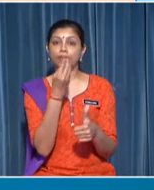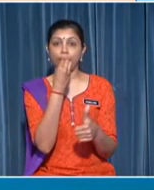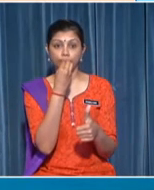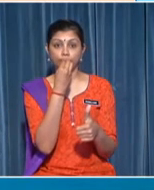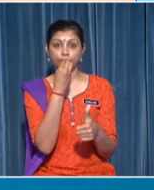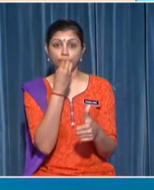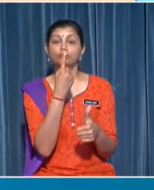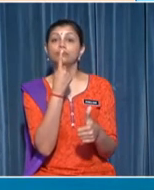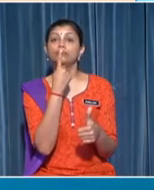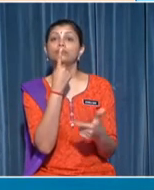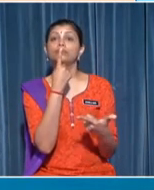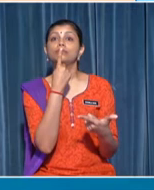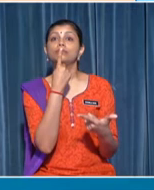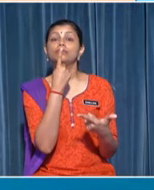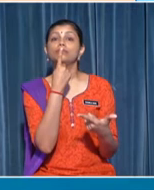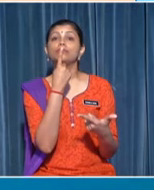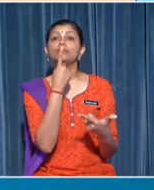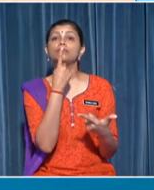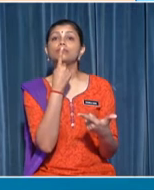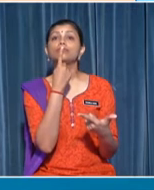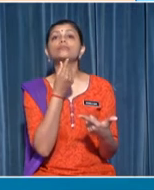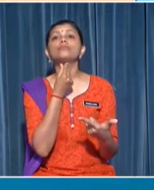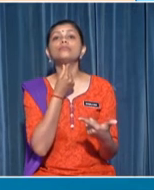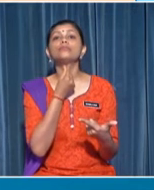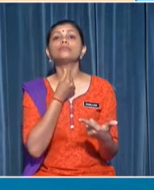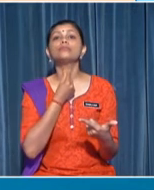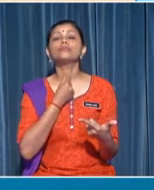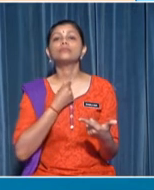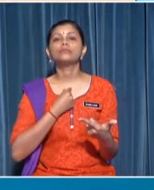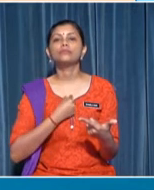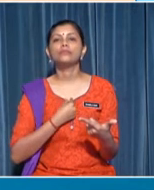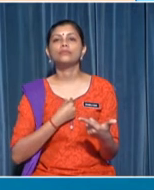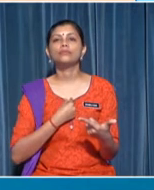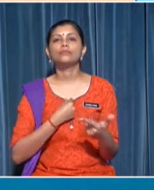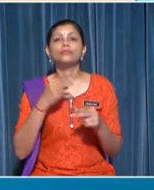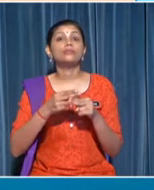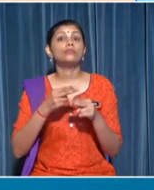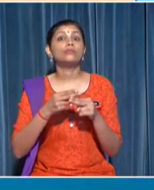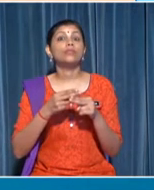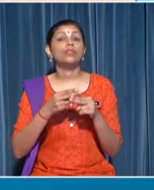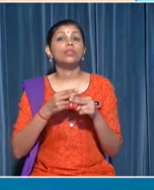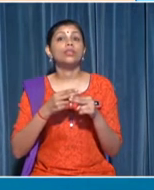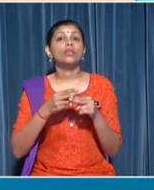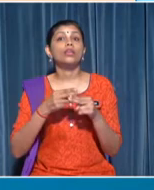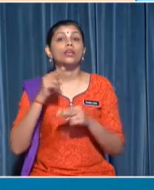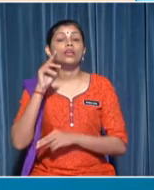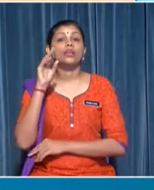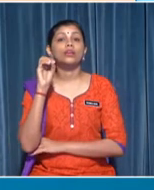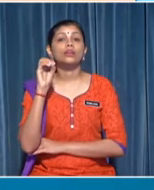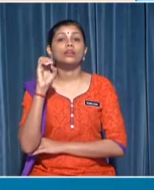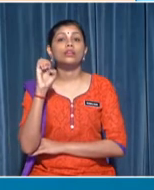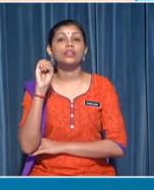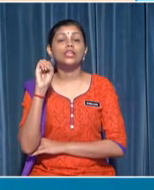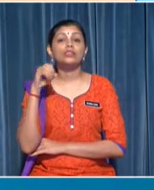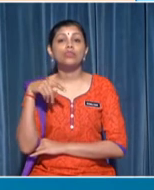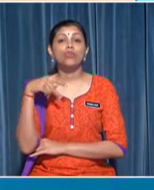Then goes down through the esophagus. Come, say it with me.